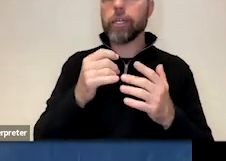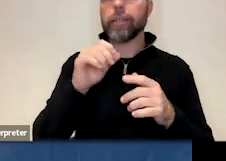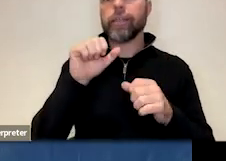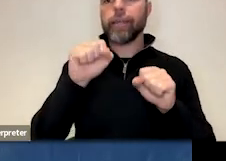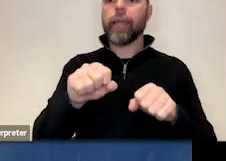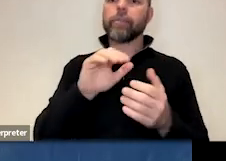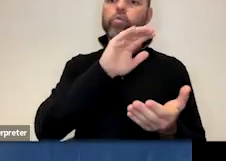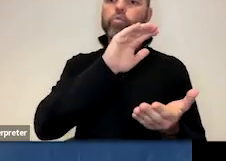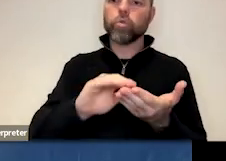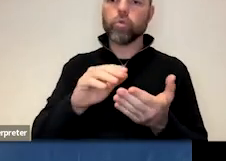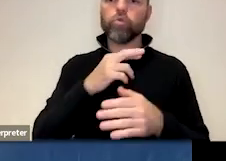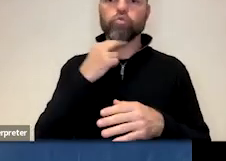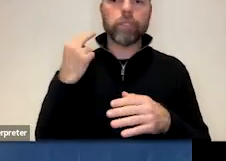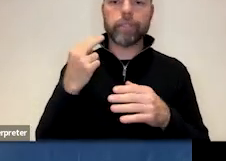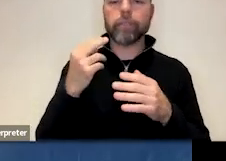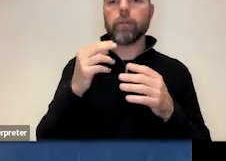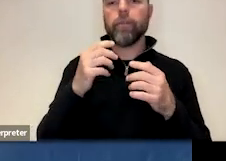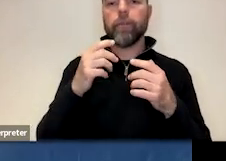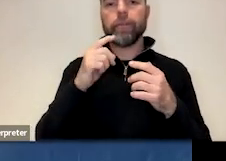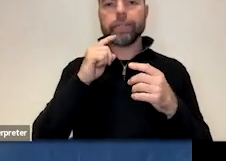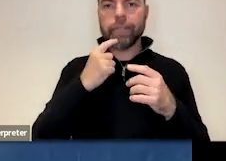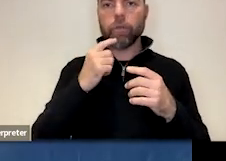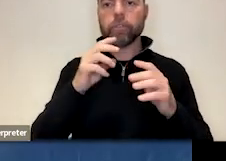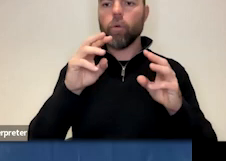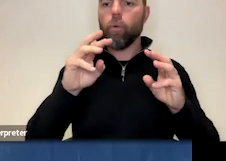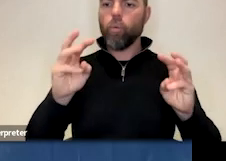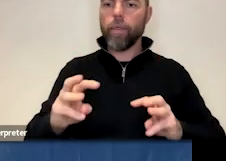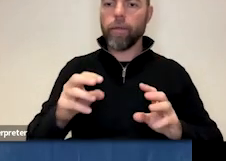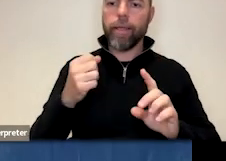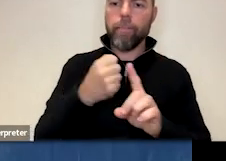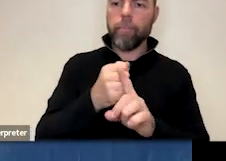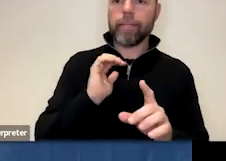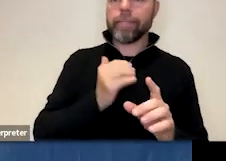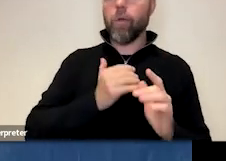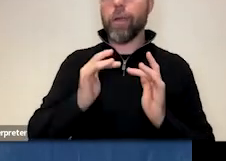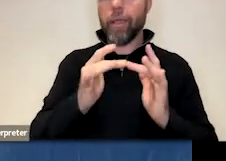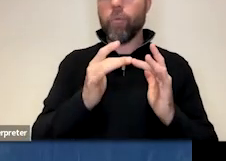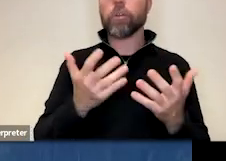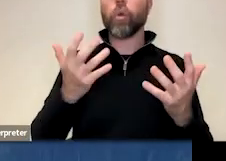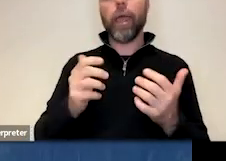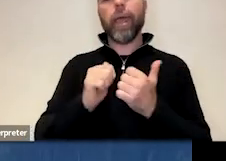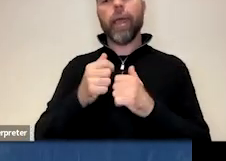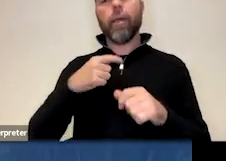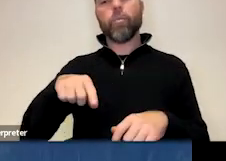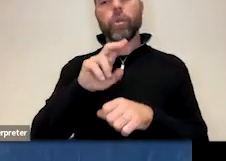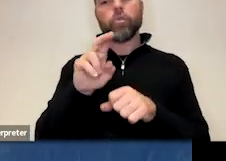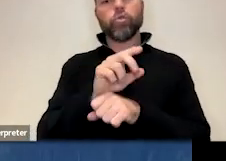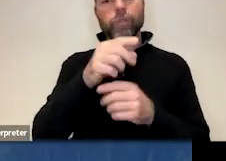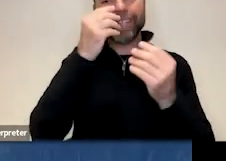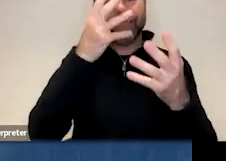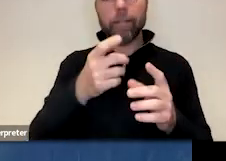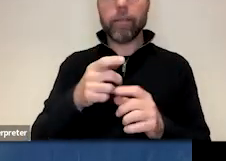the risk of extreme weather impacting our network. So how do we use this data at AT&T?